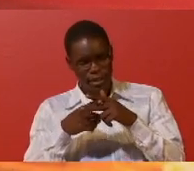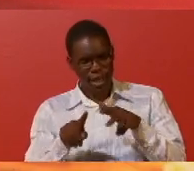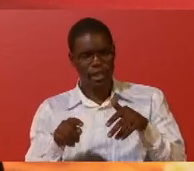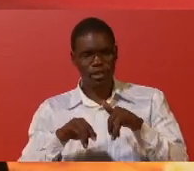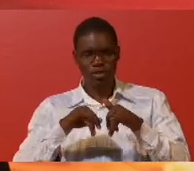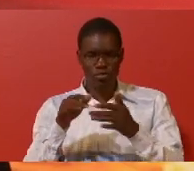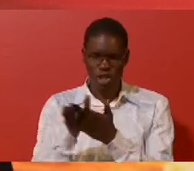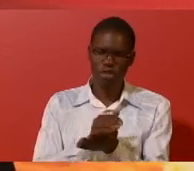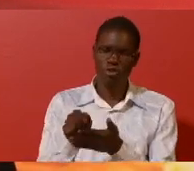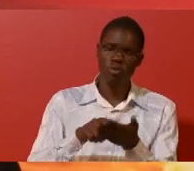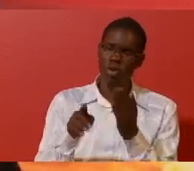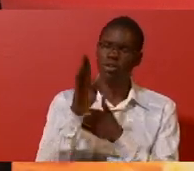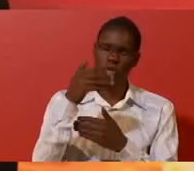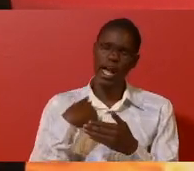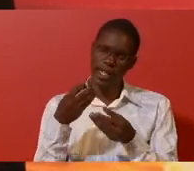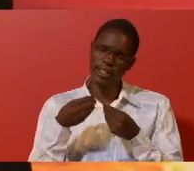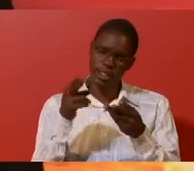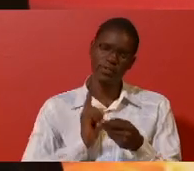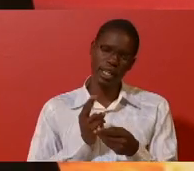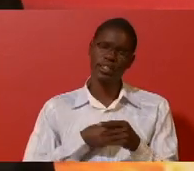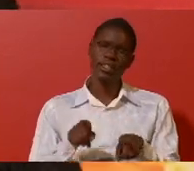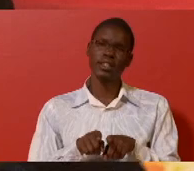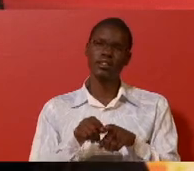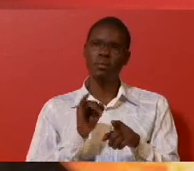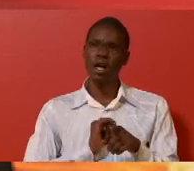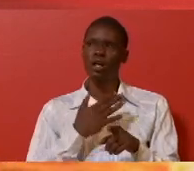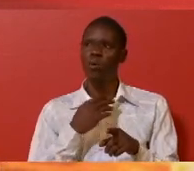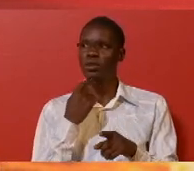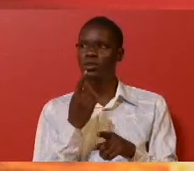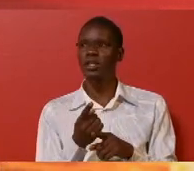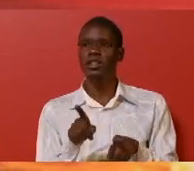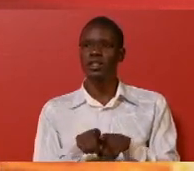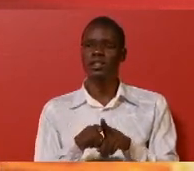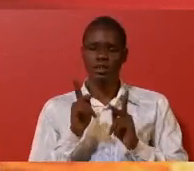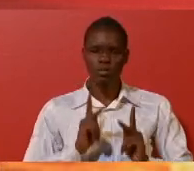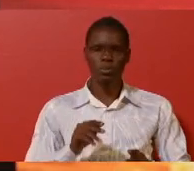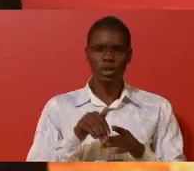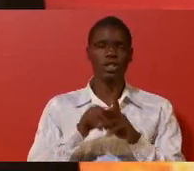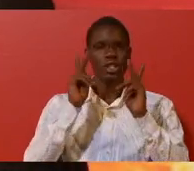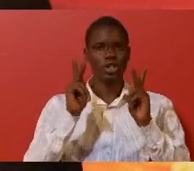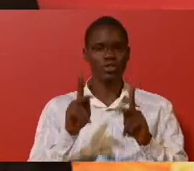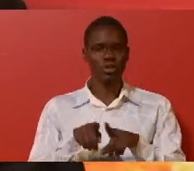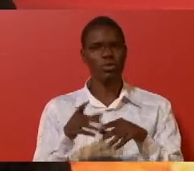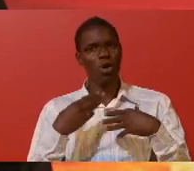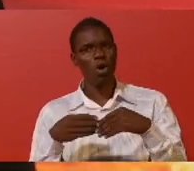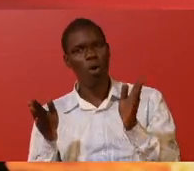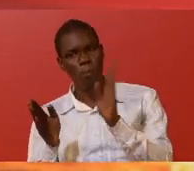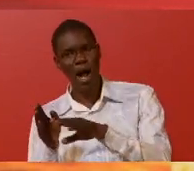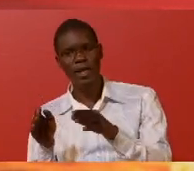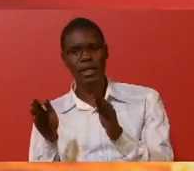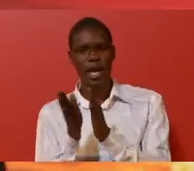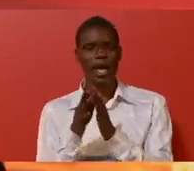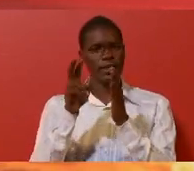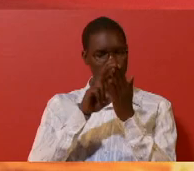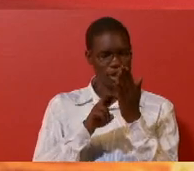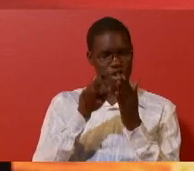good. I'm simply going to say this, and you good folk in Kisumu, you can go back and read your Bibles and see what God is saying